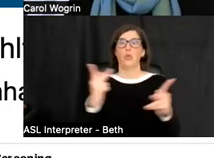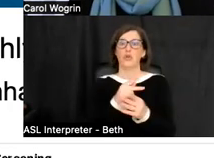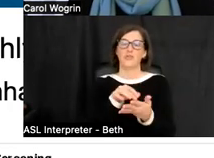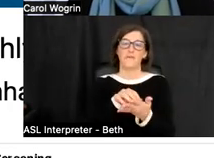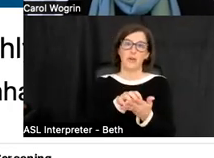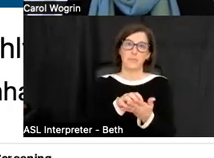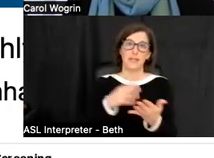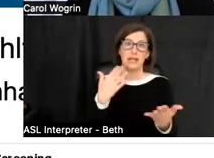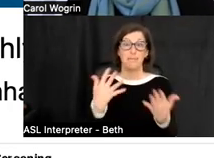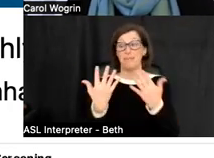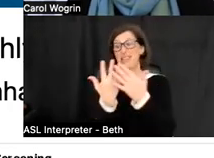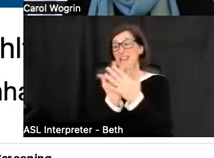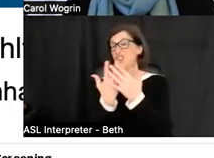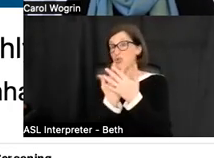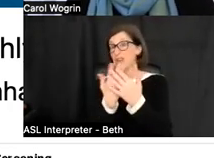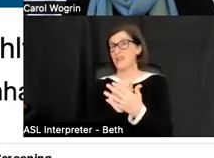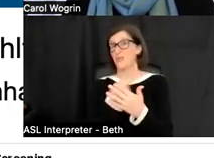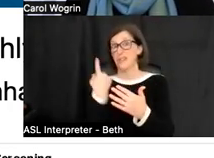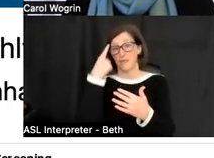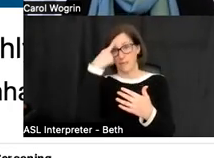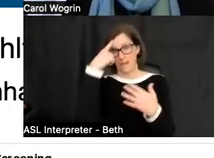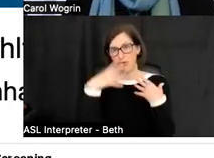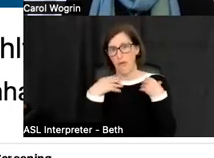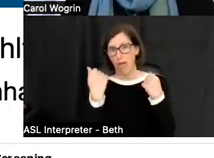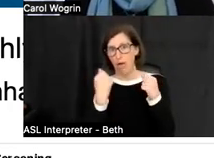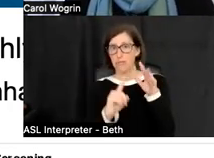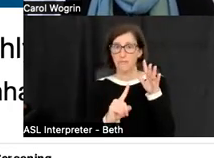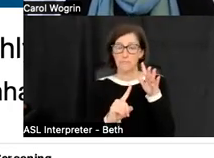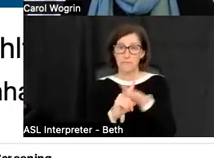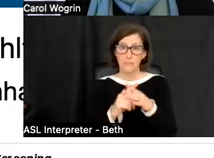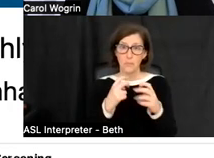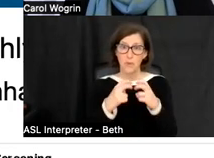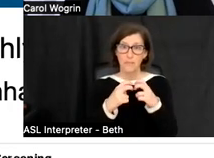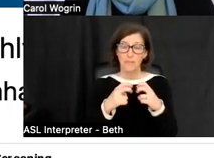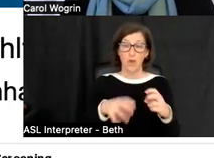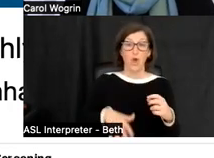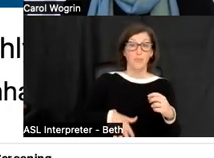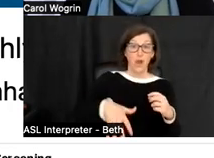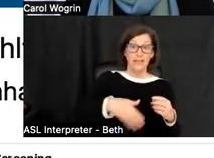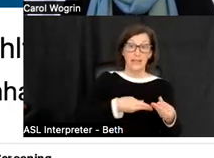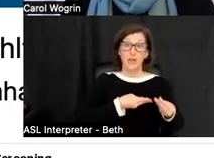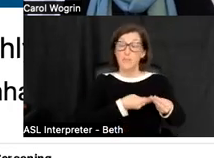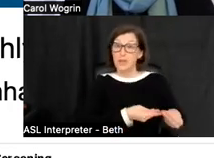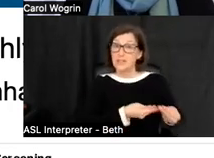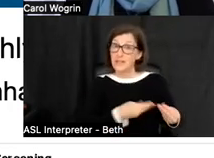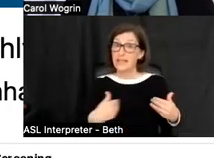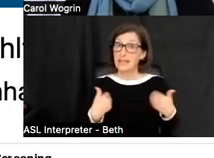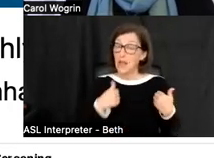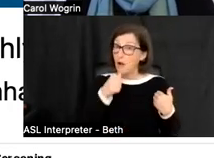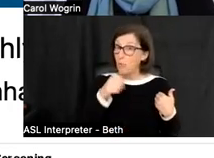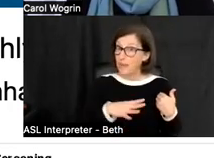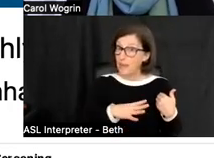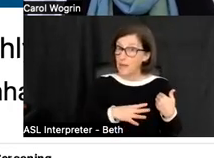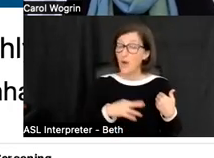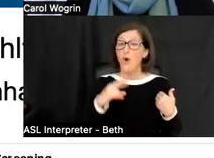having screened that they're at risk for a mental health condition, whether they're pregnant or a breastfeeding young woman, or if